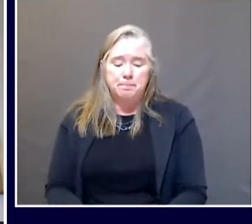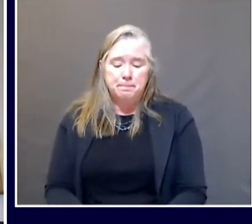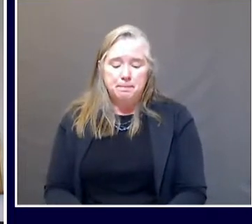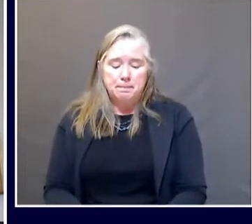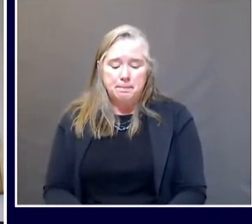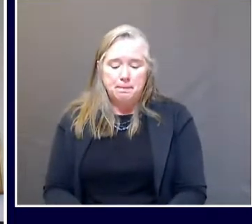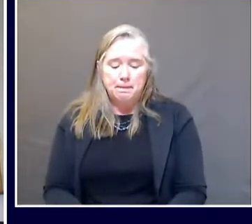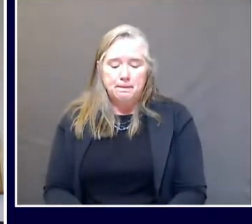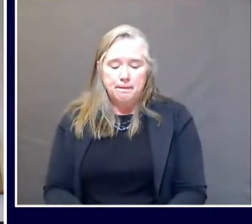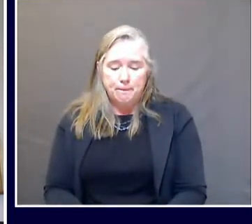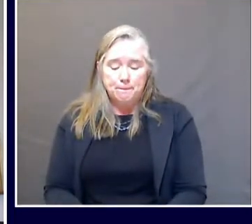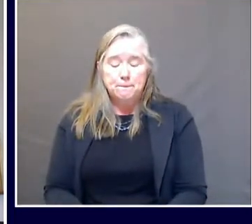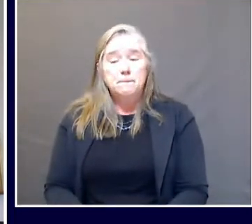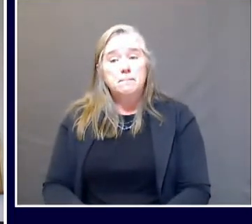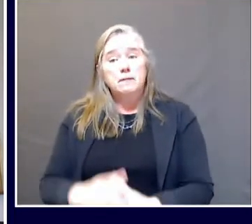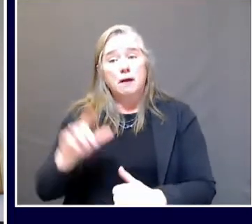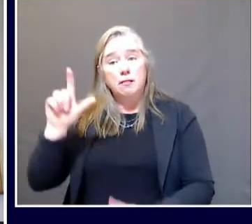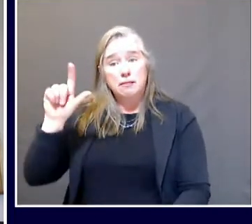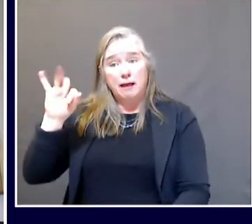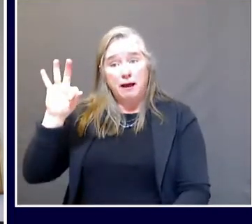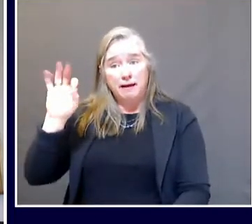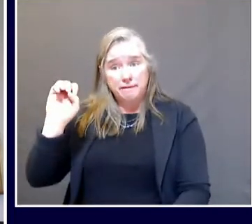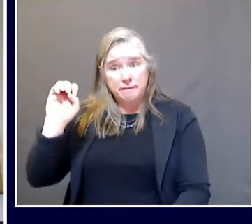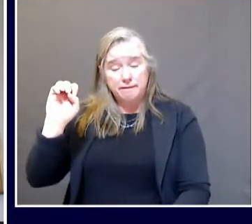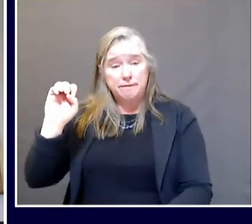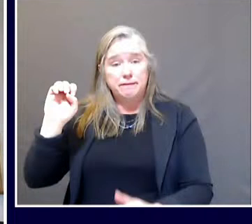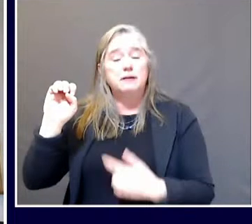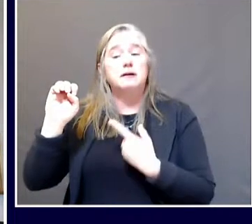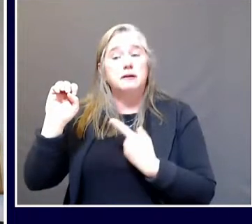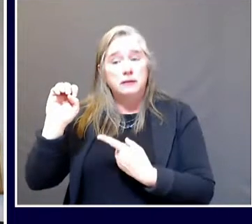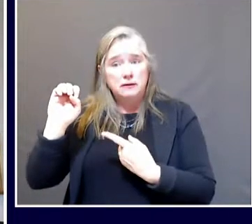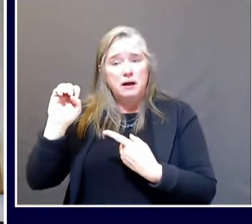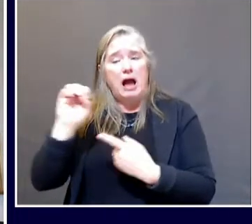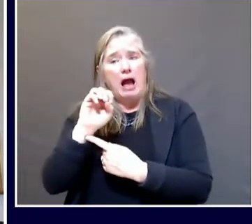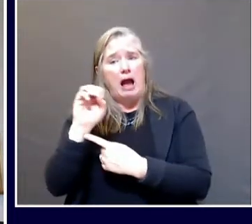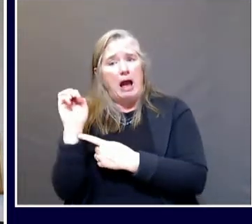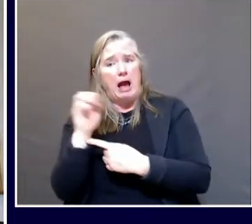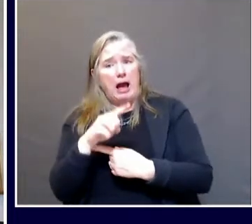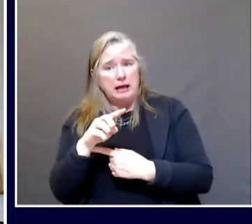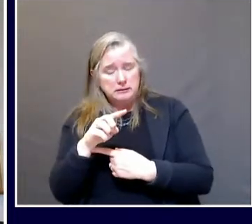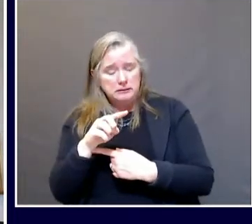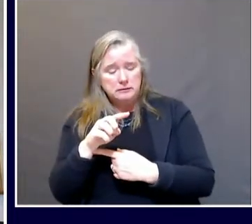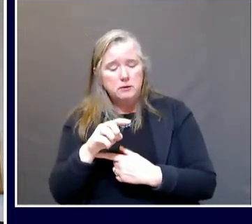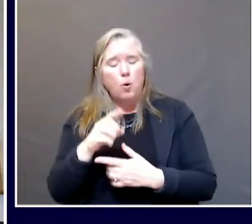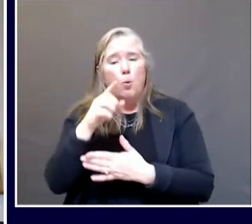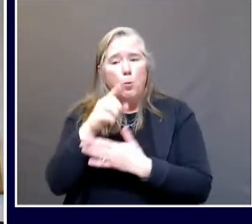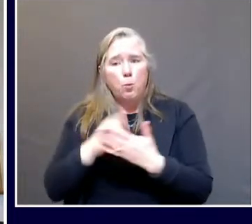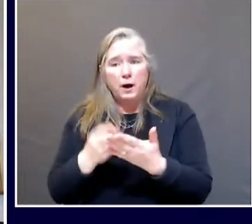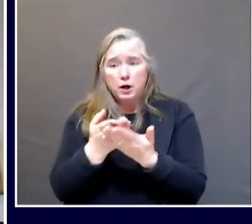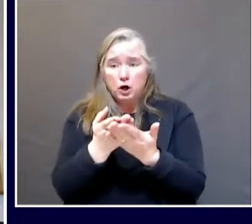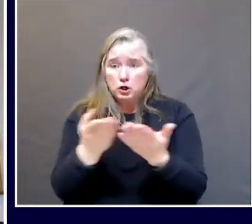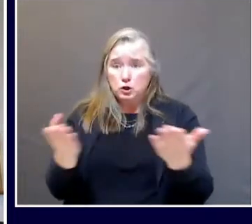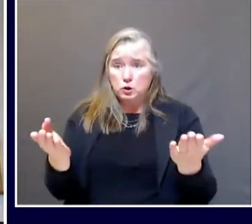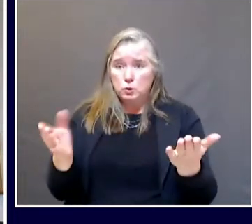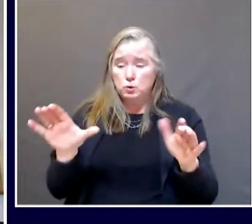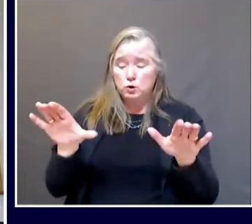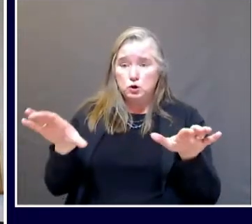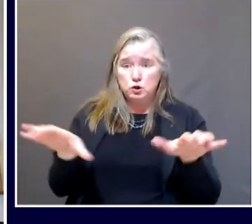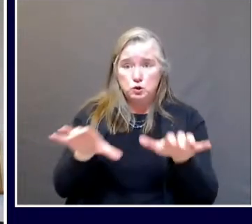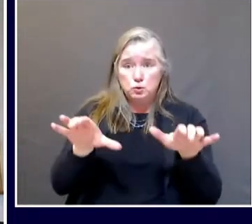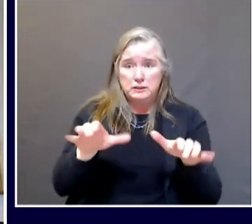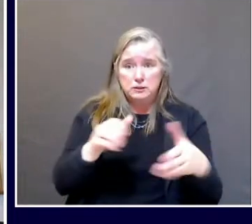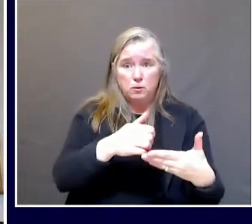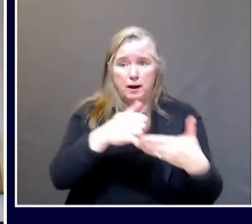question is, what are you doing for others? Perhaps at no other time in our